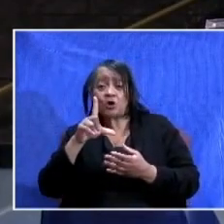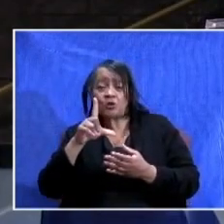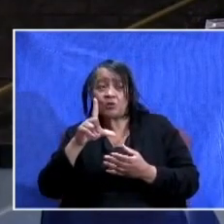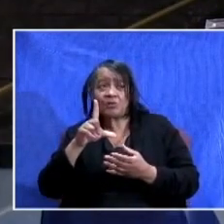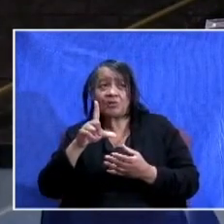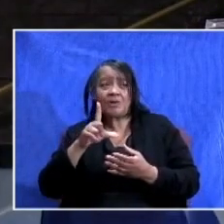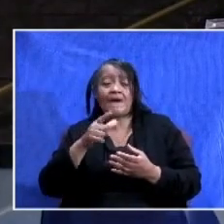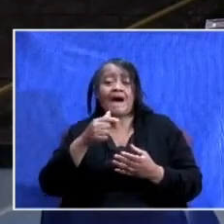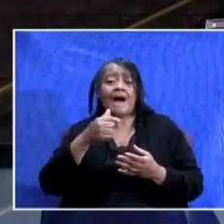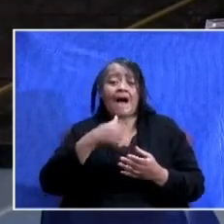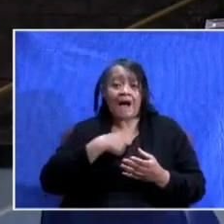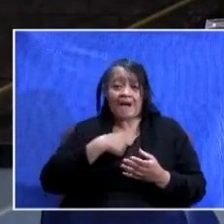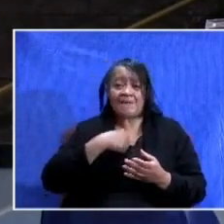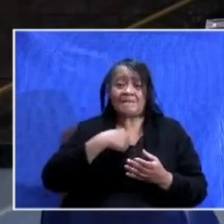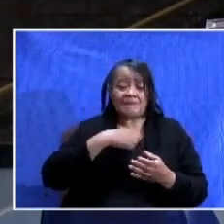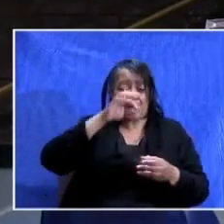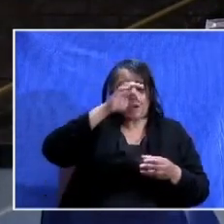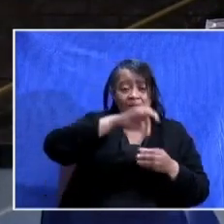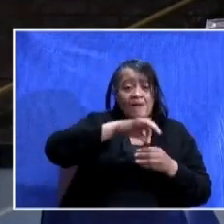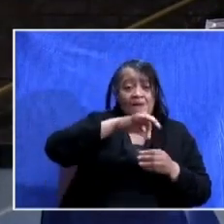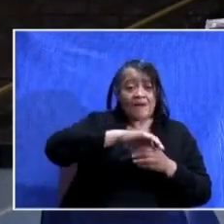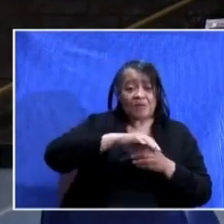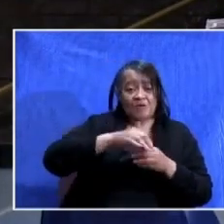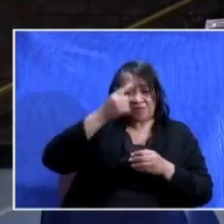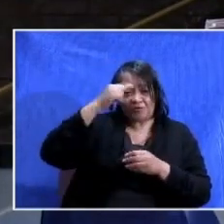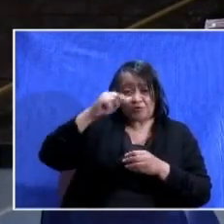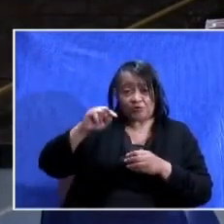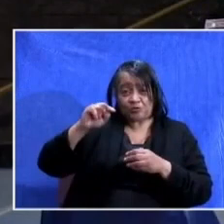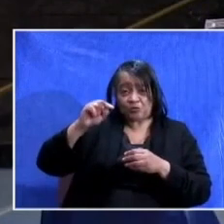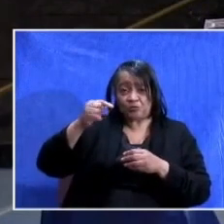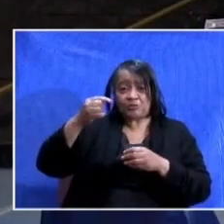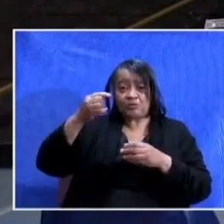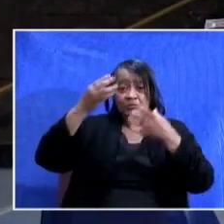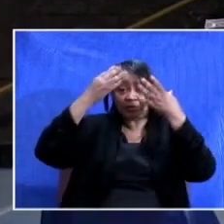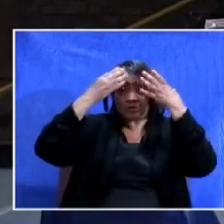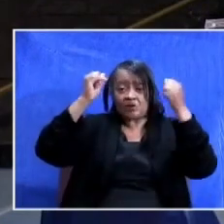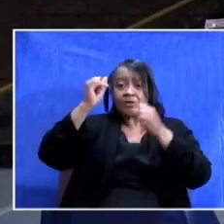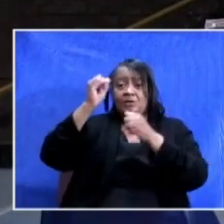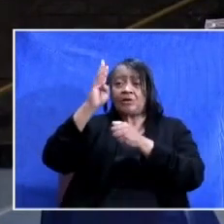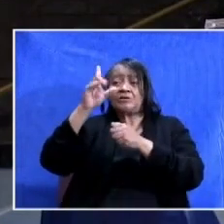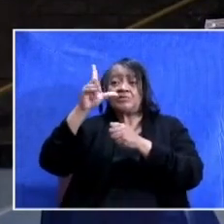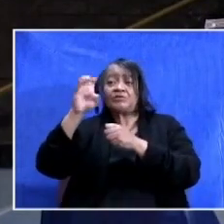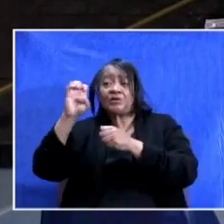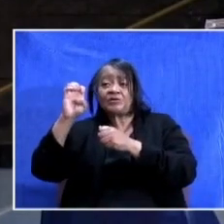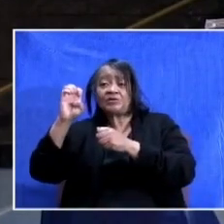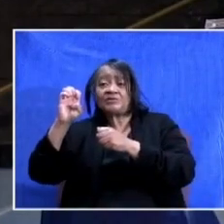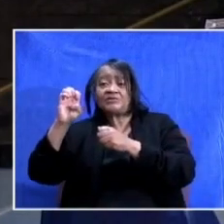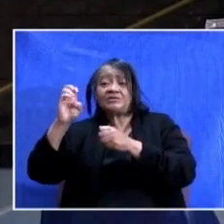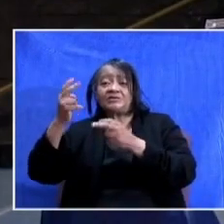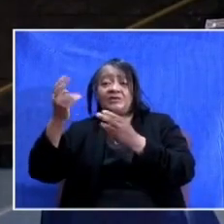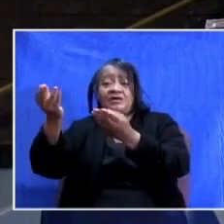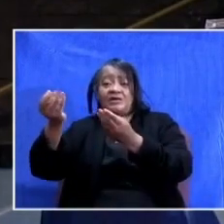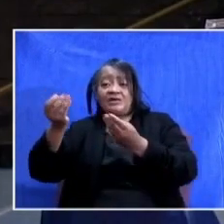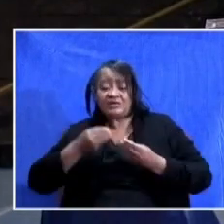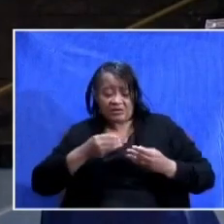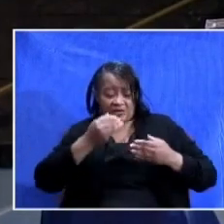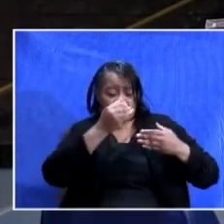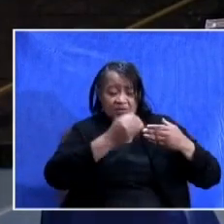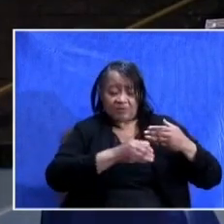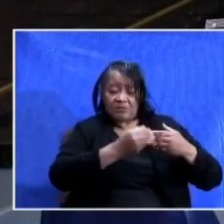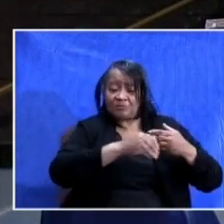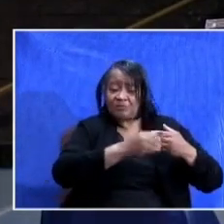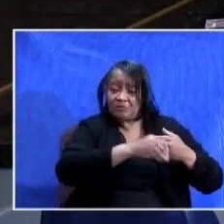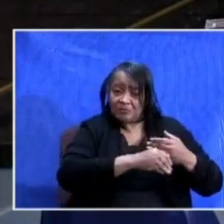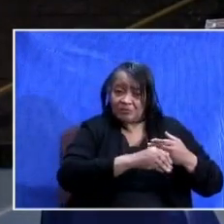I'm voting for you, Mr. Biden, to get me some bread. This is the only